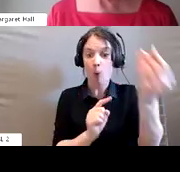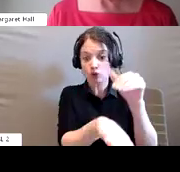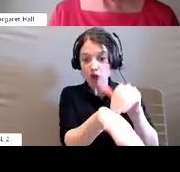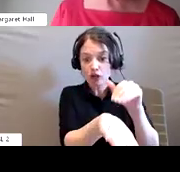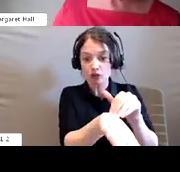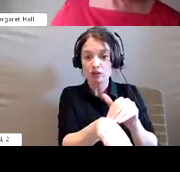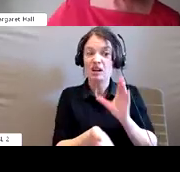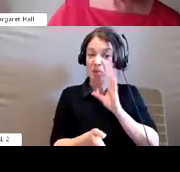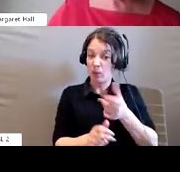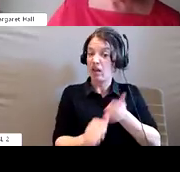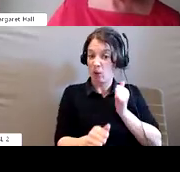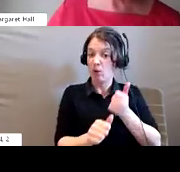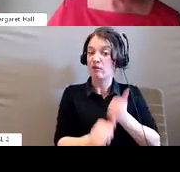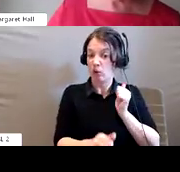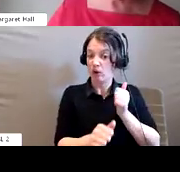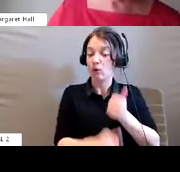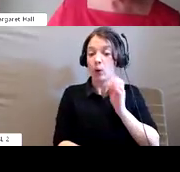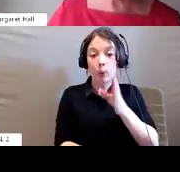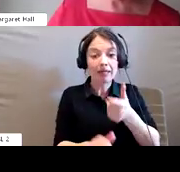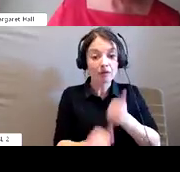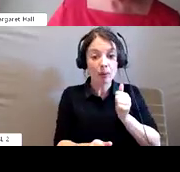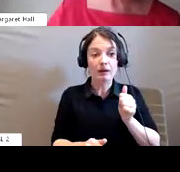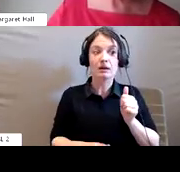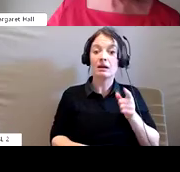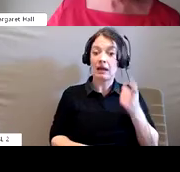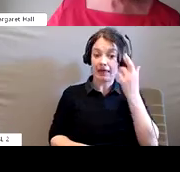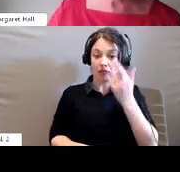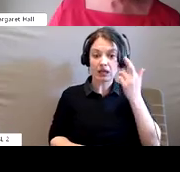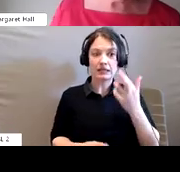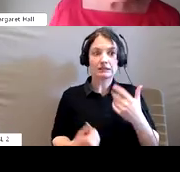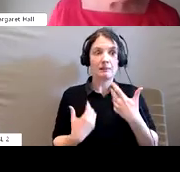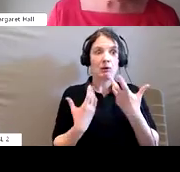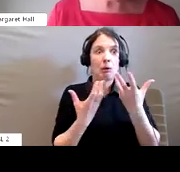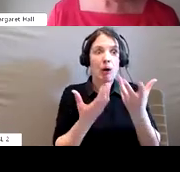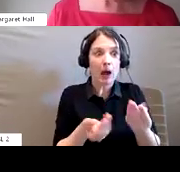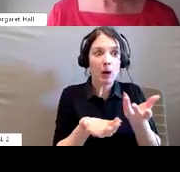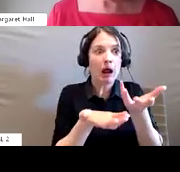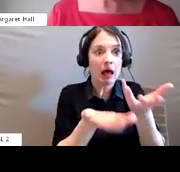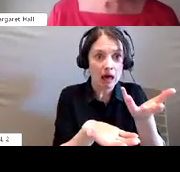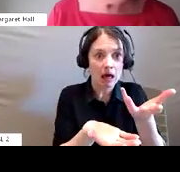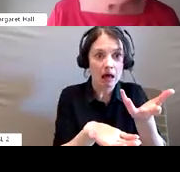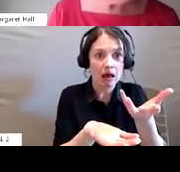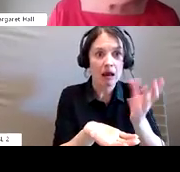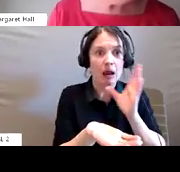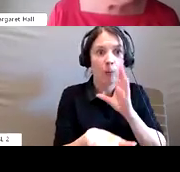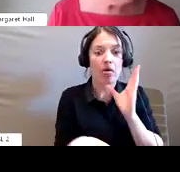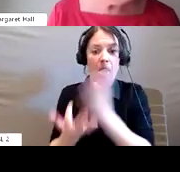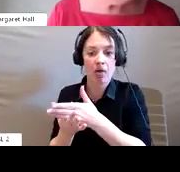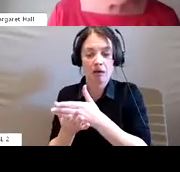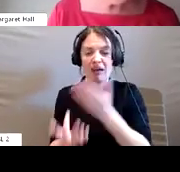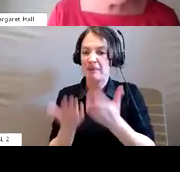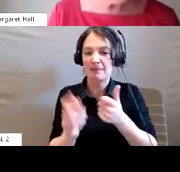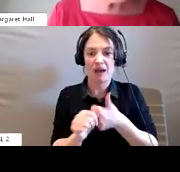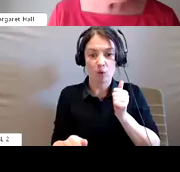they're possible because they realize that healthcare intervention is what is most likely to bring this exploitation to an